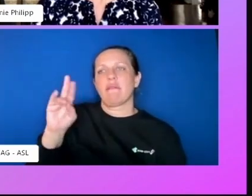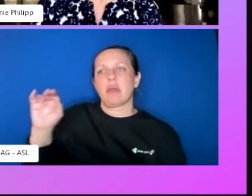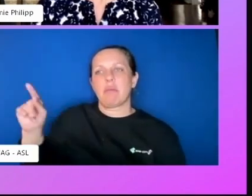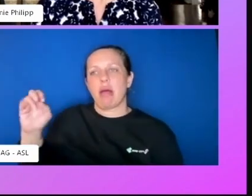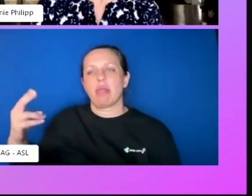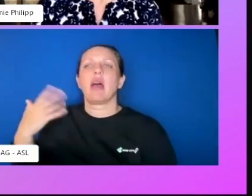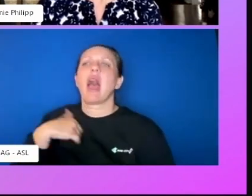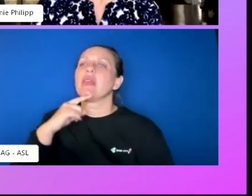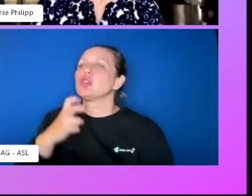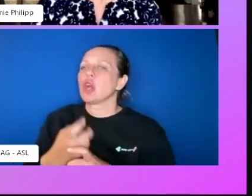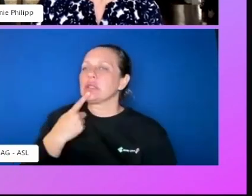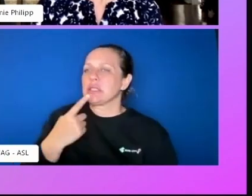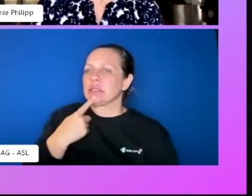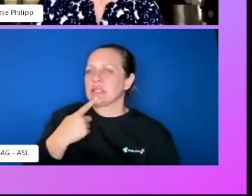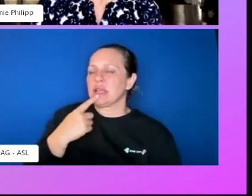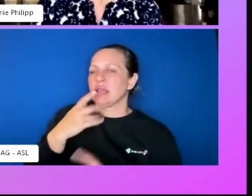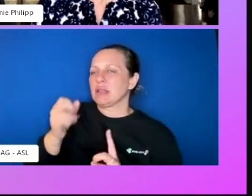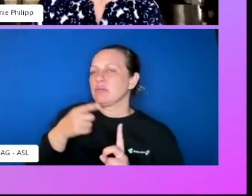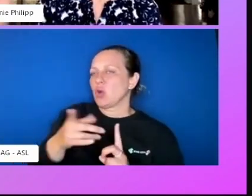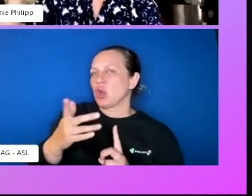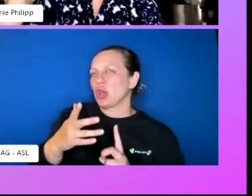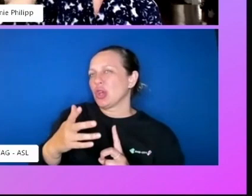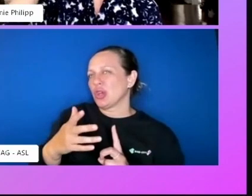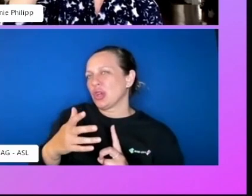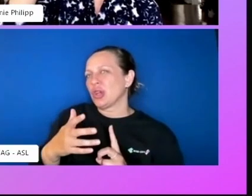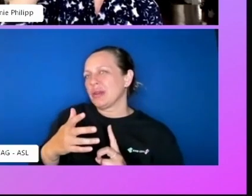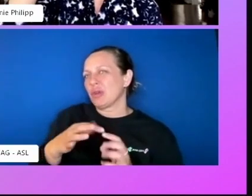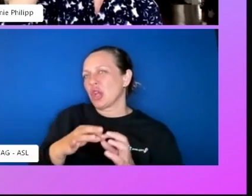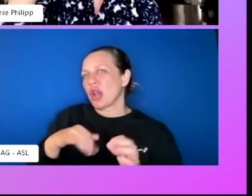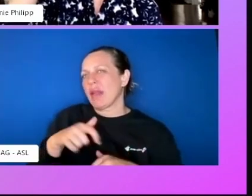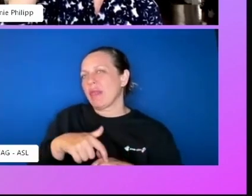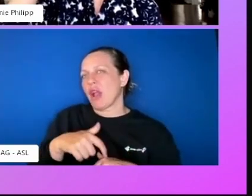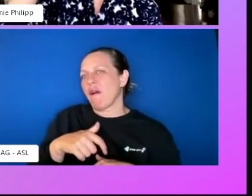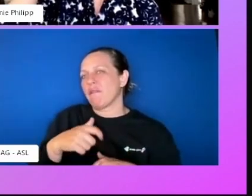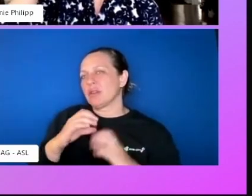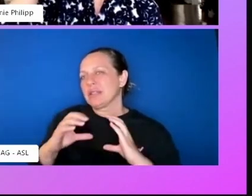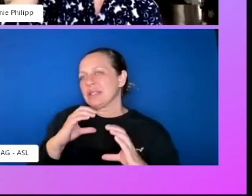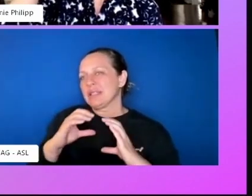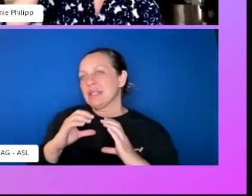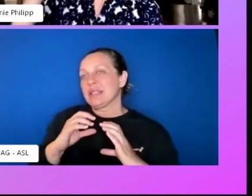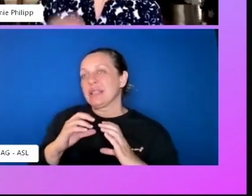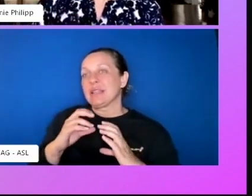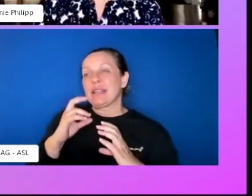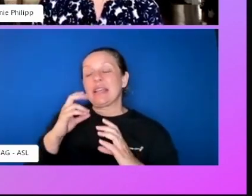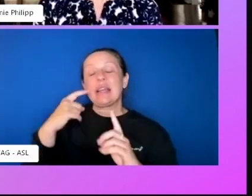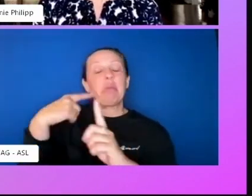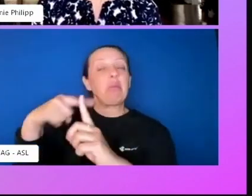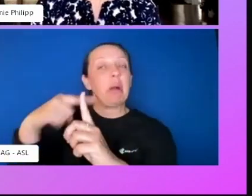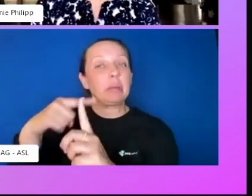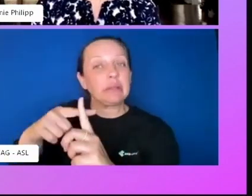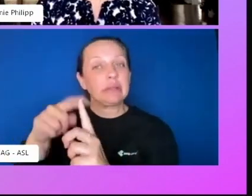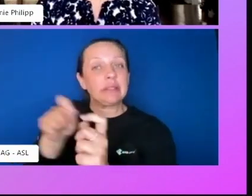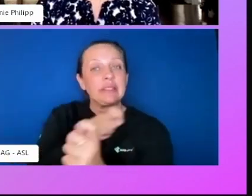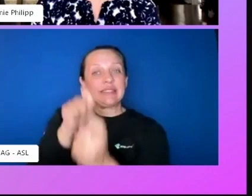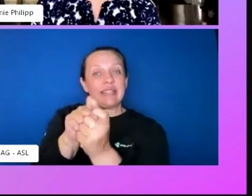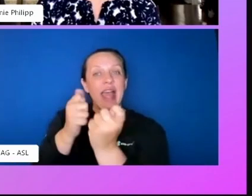very hard to say at this point. We are pretty early in these conversations. This looked like a promising direction, but how exactly that fits in